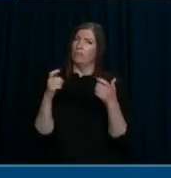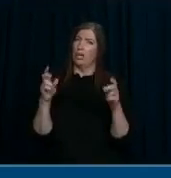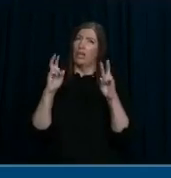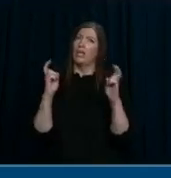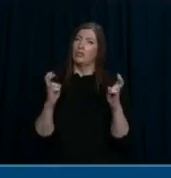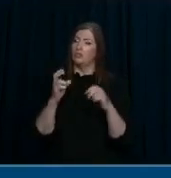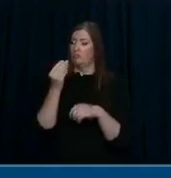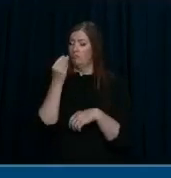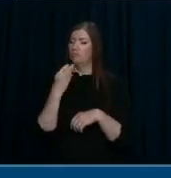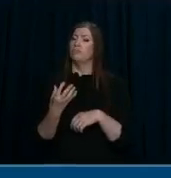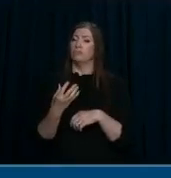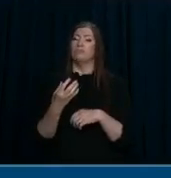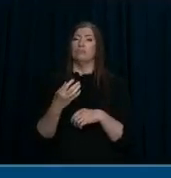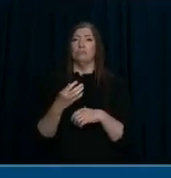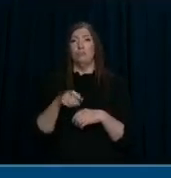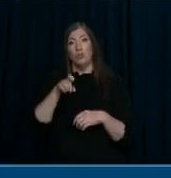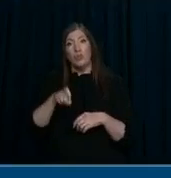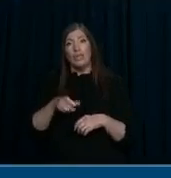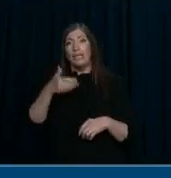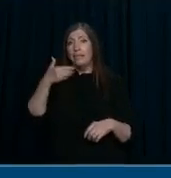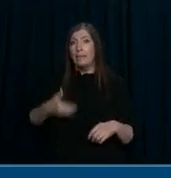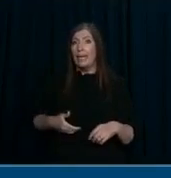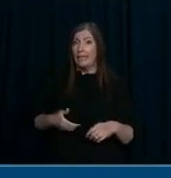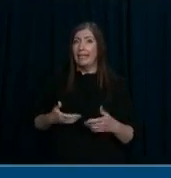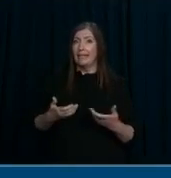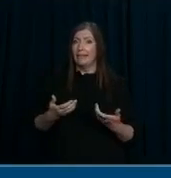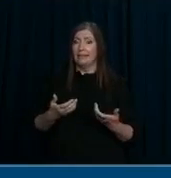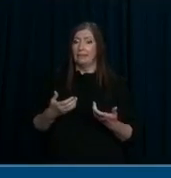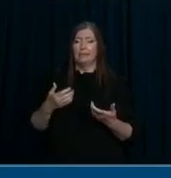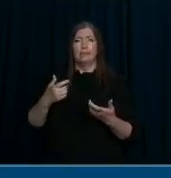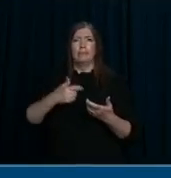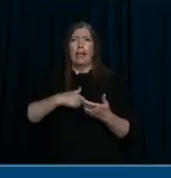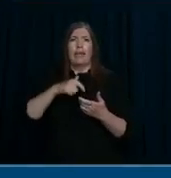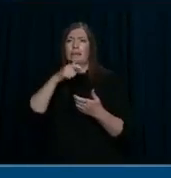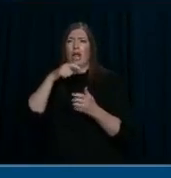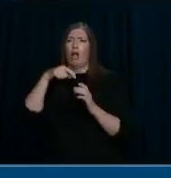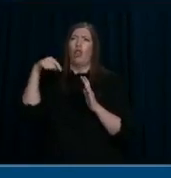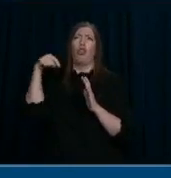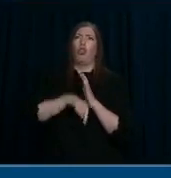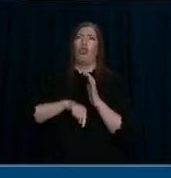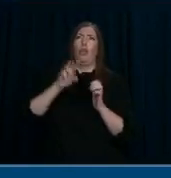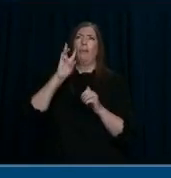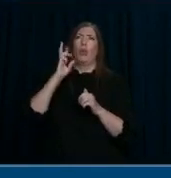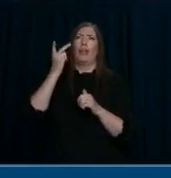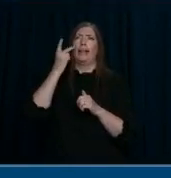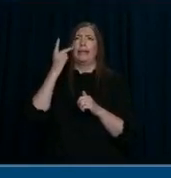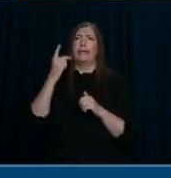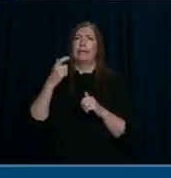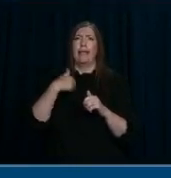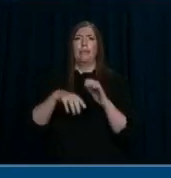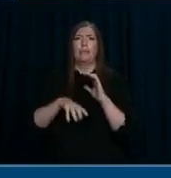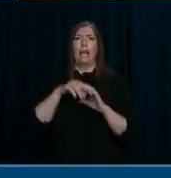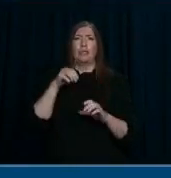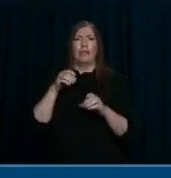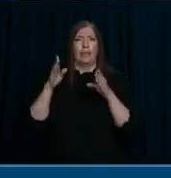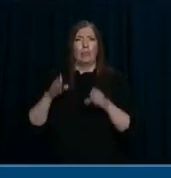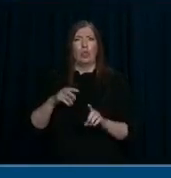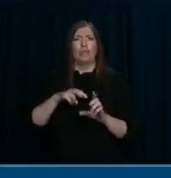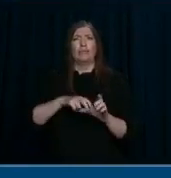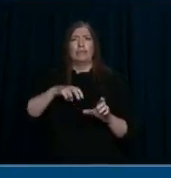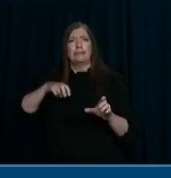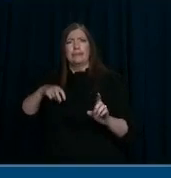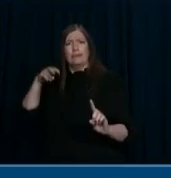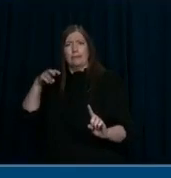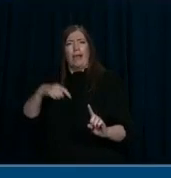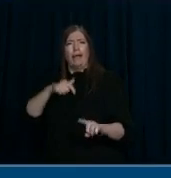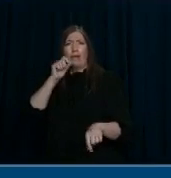think that's what leads someone like me, who's not steeped in politics, somebody who's an outsider. I haven't been working in Washington